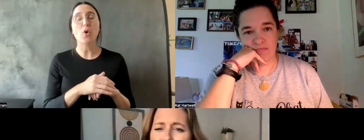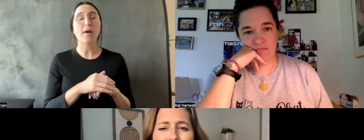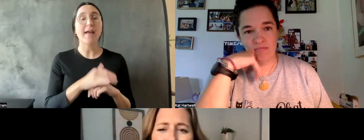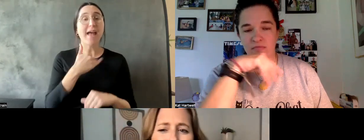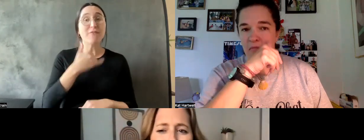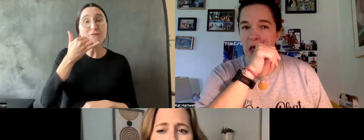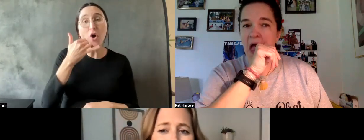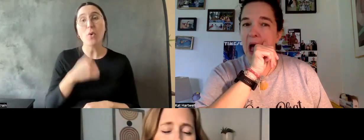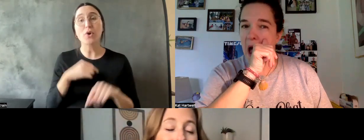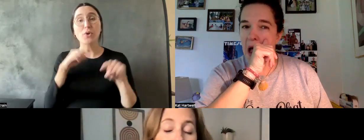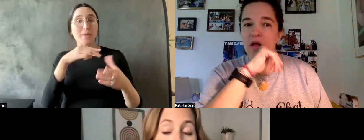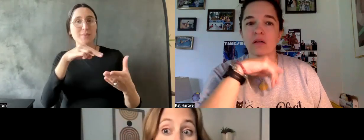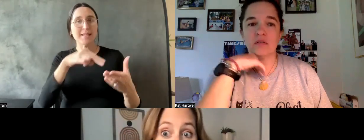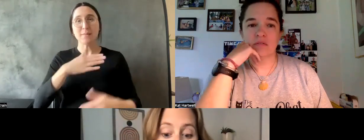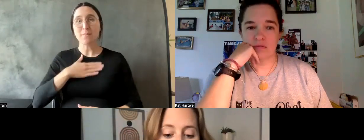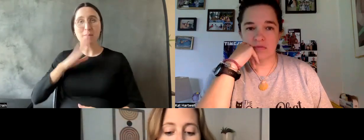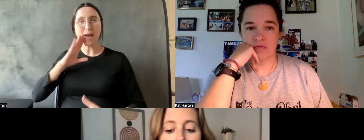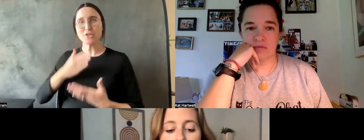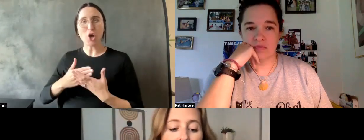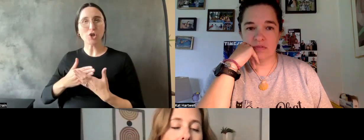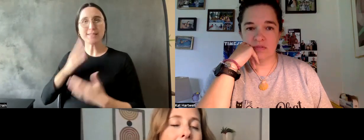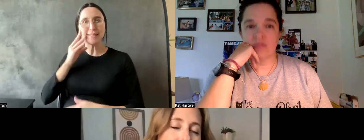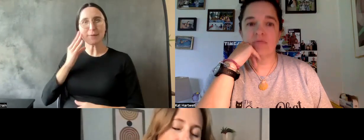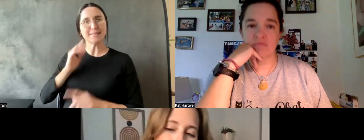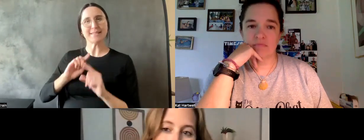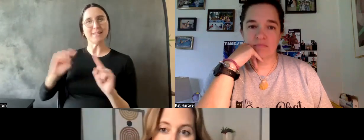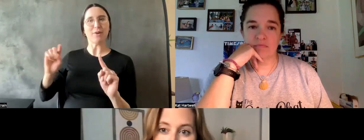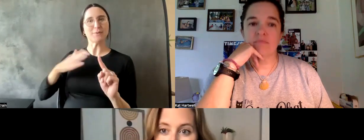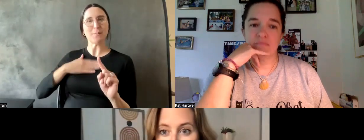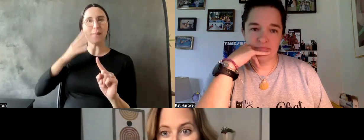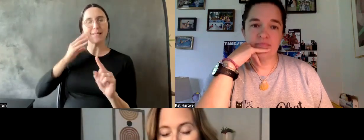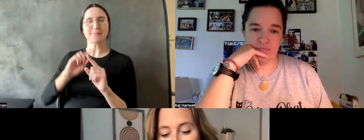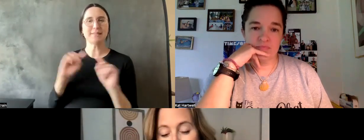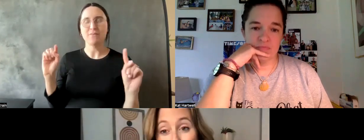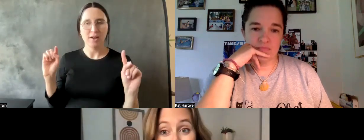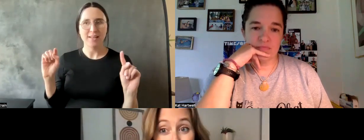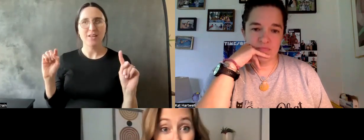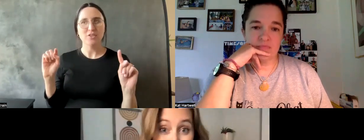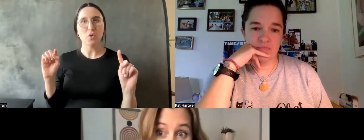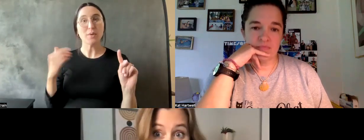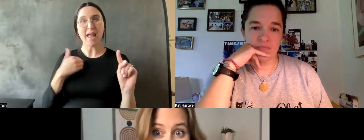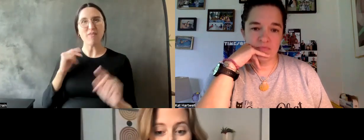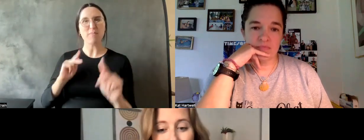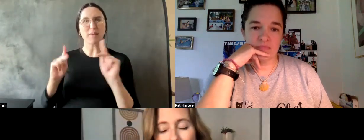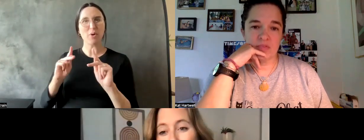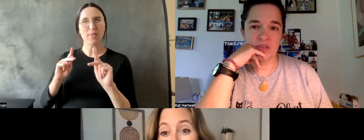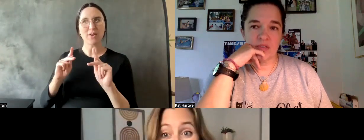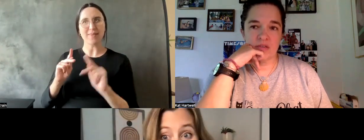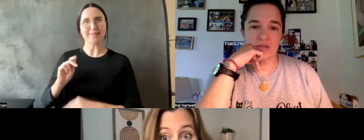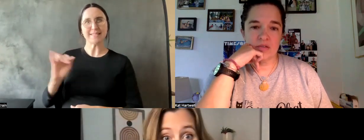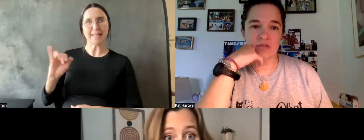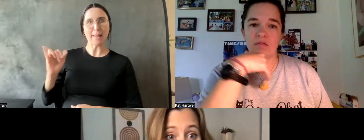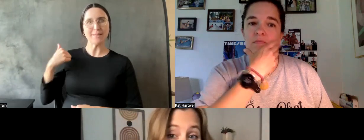Like, that's just not our world. And so to have people that can relate to your world is